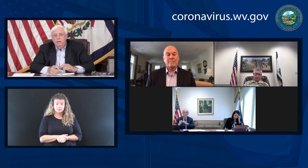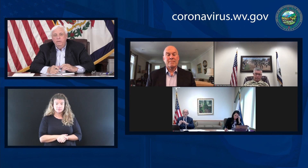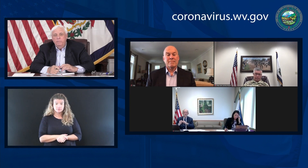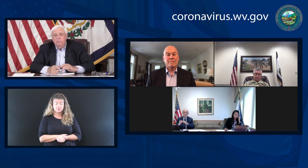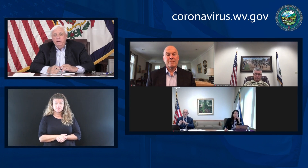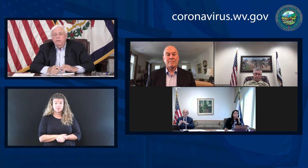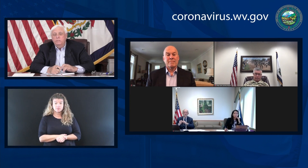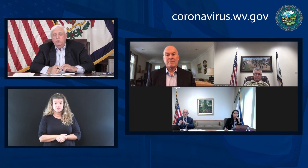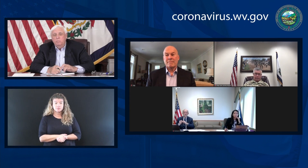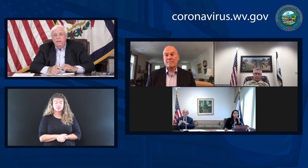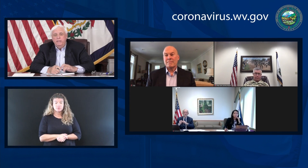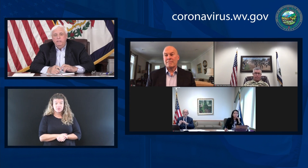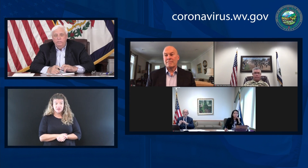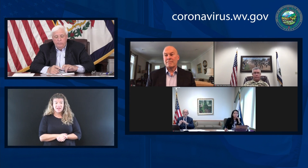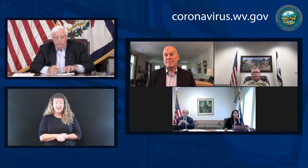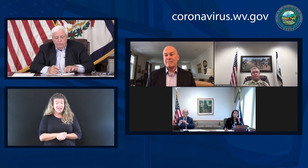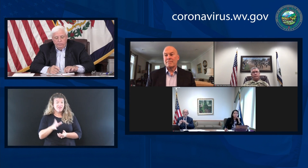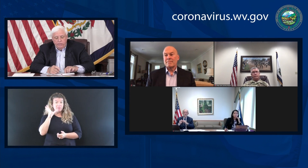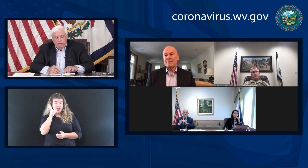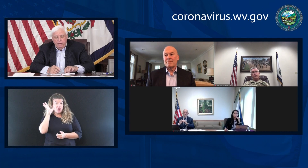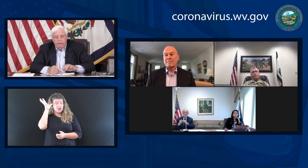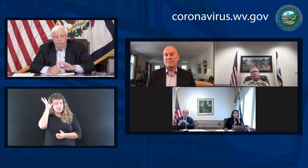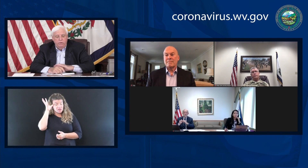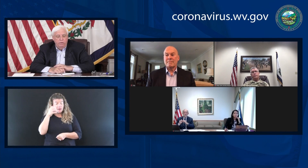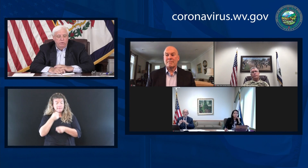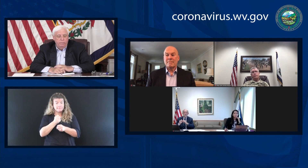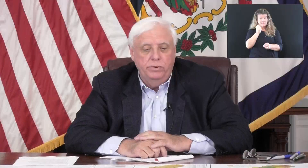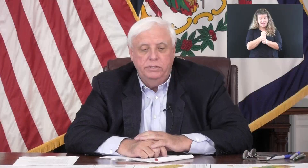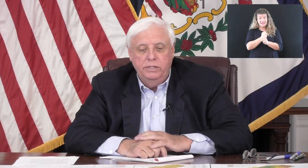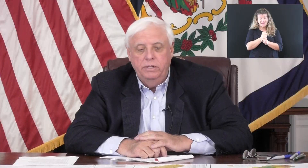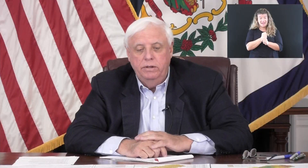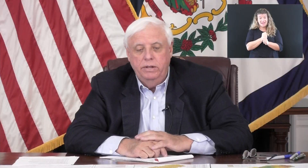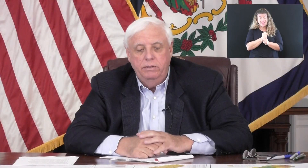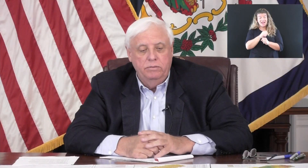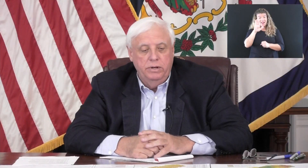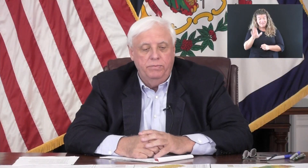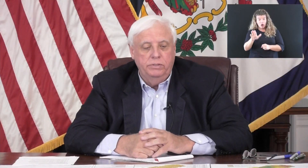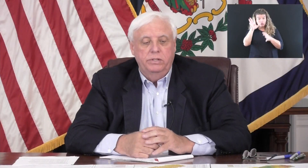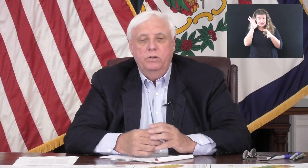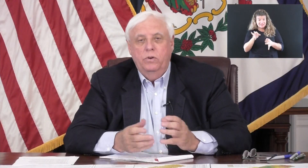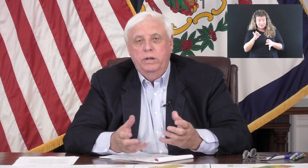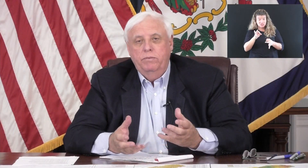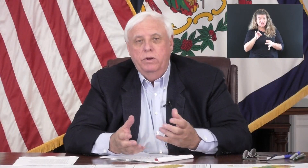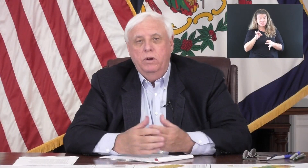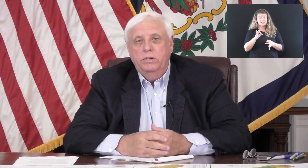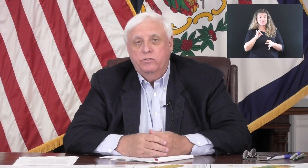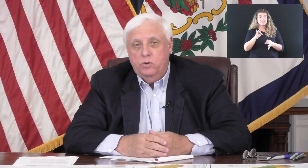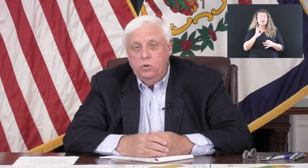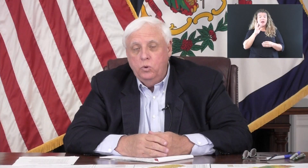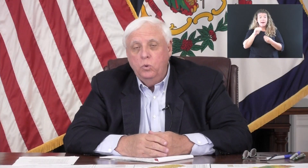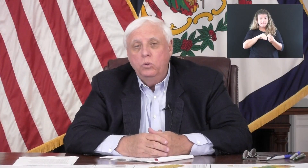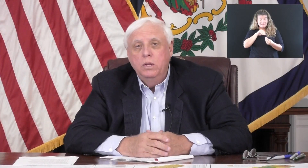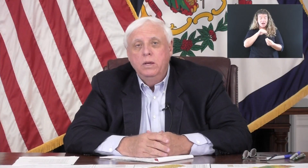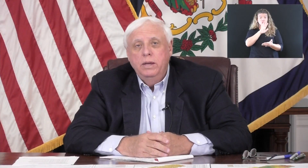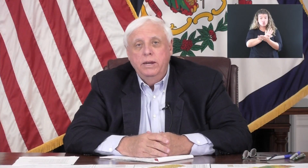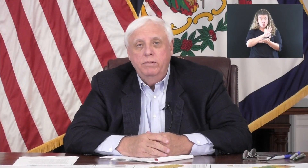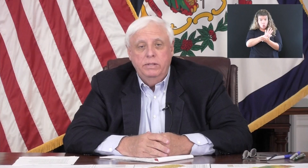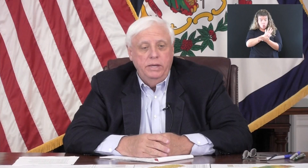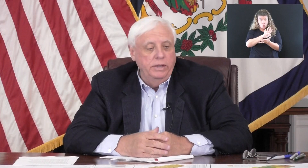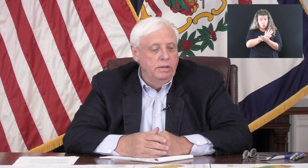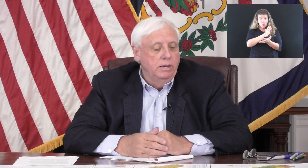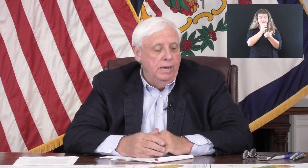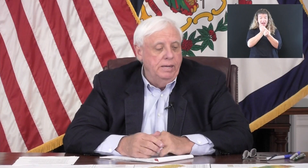You know, if parents are making decisions in reference to or in regard to school